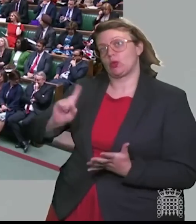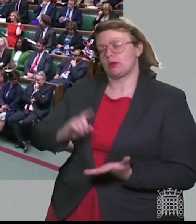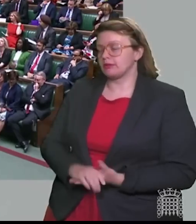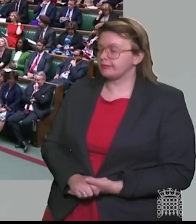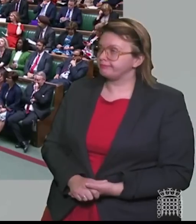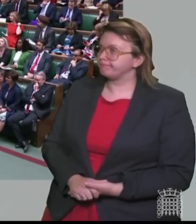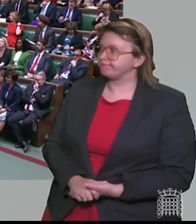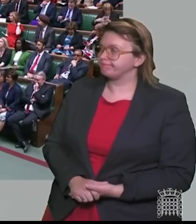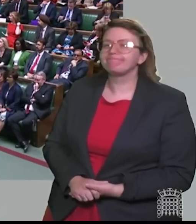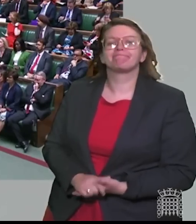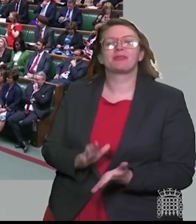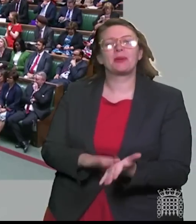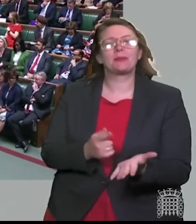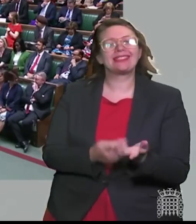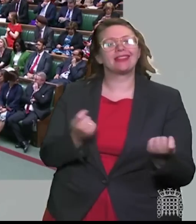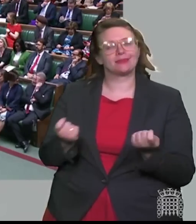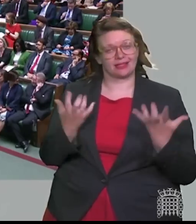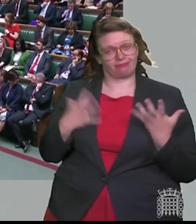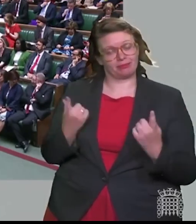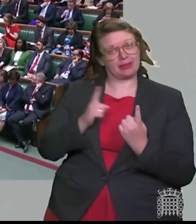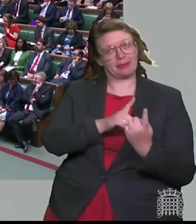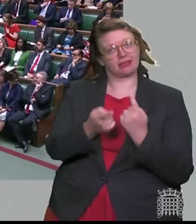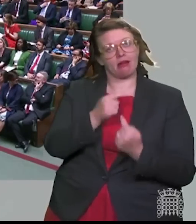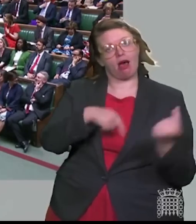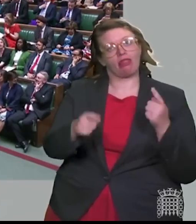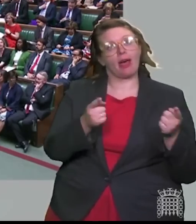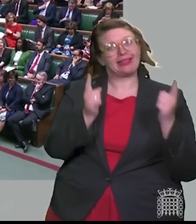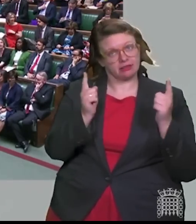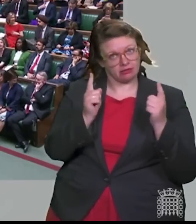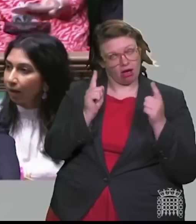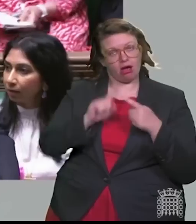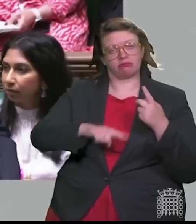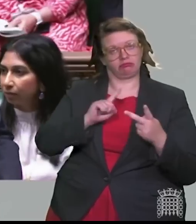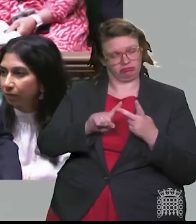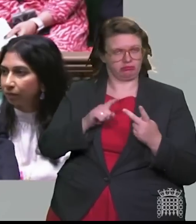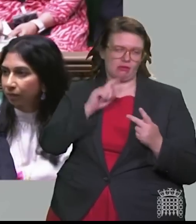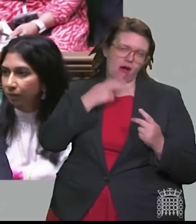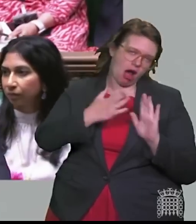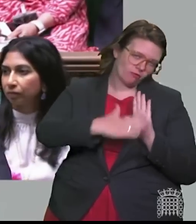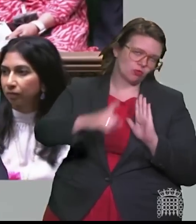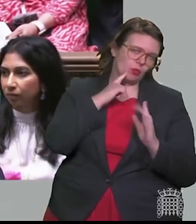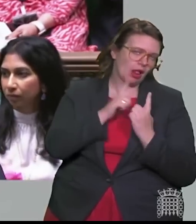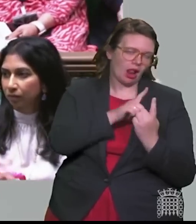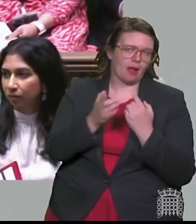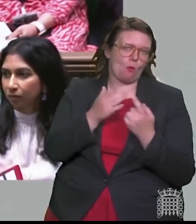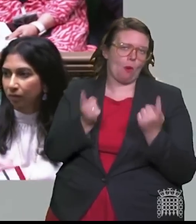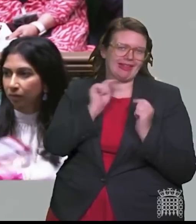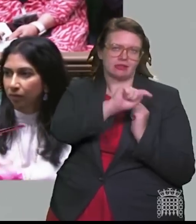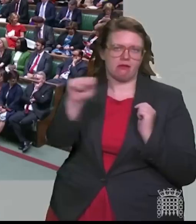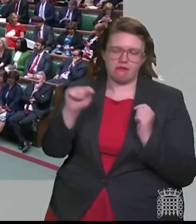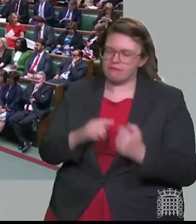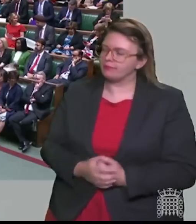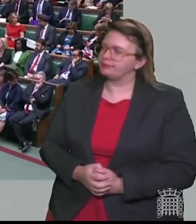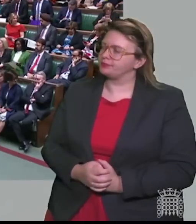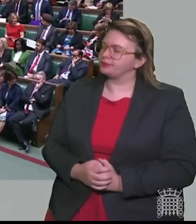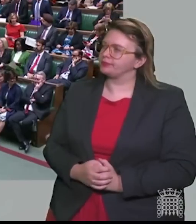Mr. Speaker, this morning I had meetings with ministerial colleagues and others. In addition to my duties in this House, I shall have further such meetings later today.